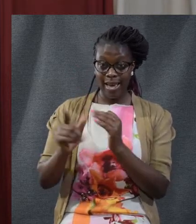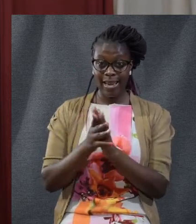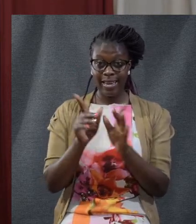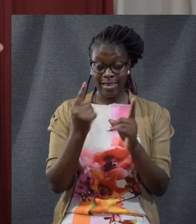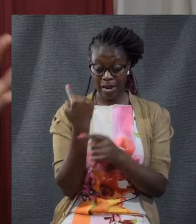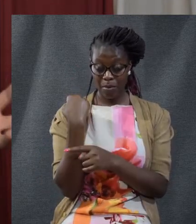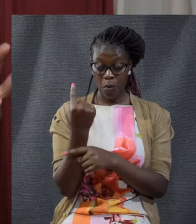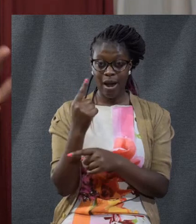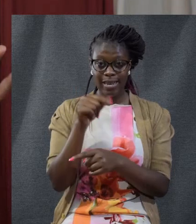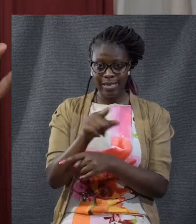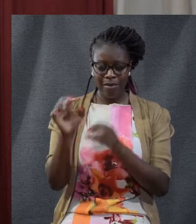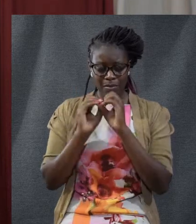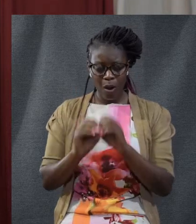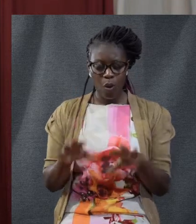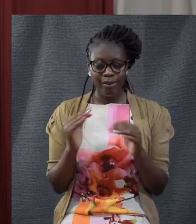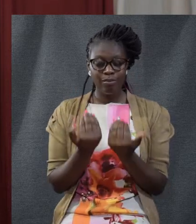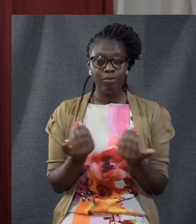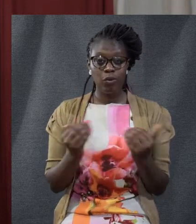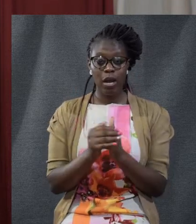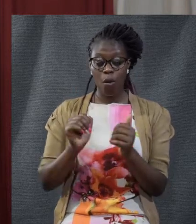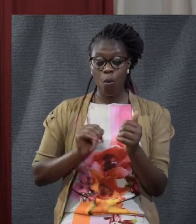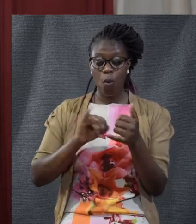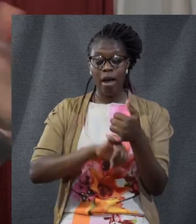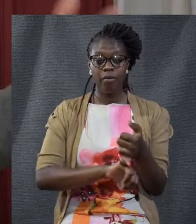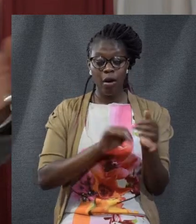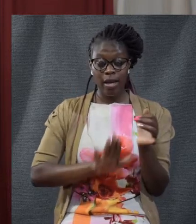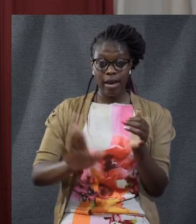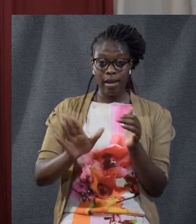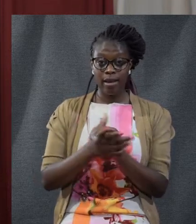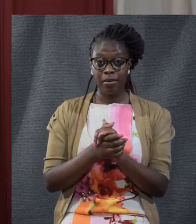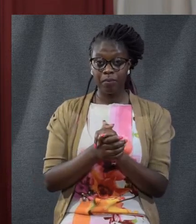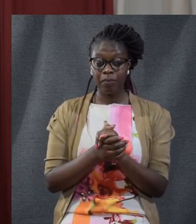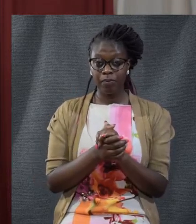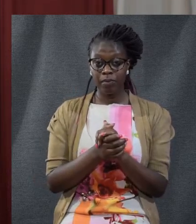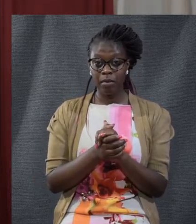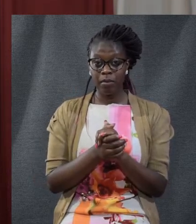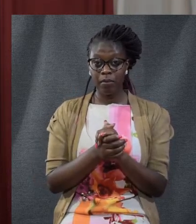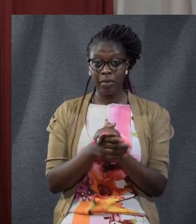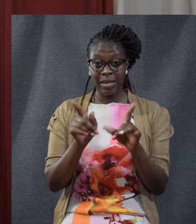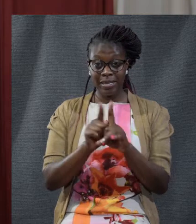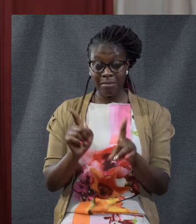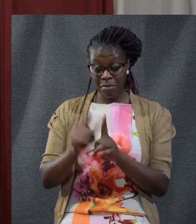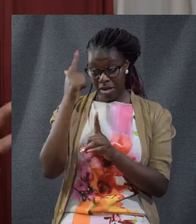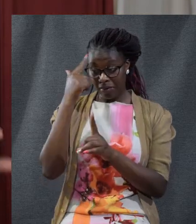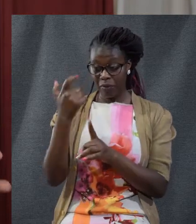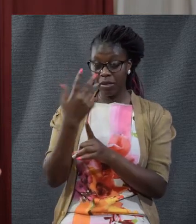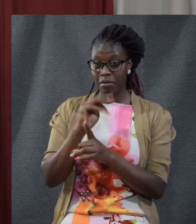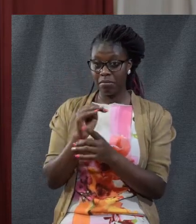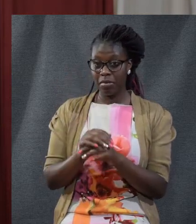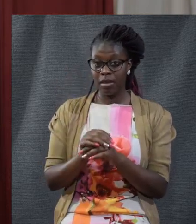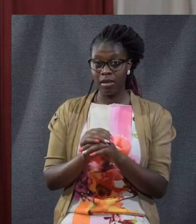was alienated from his family, lost his children. His wife even kind of disowned